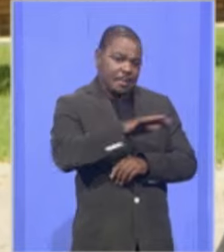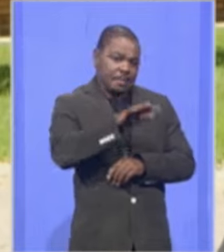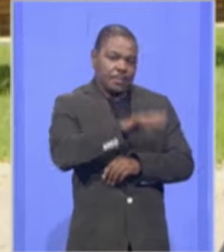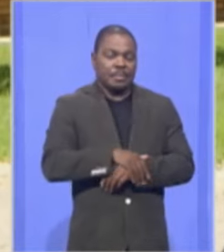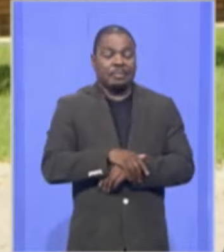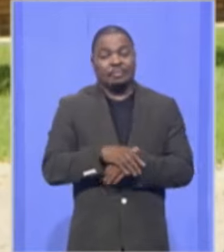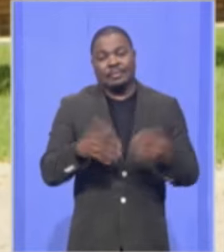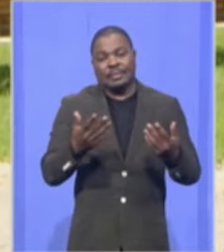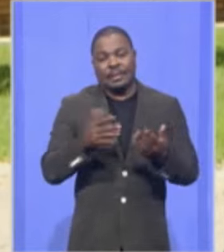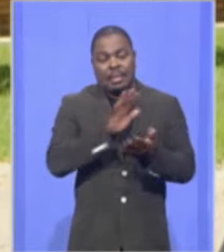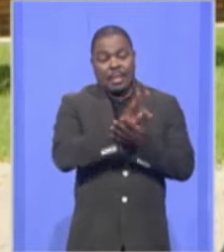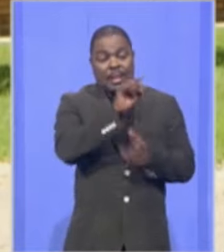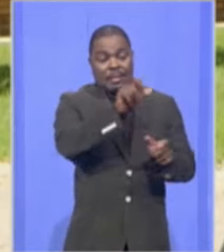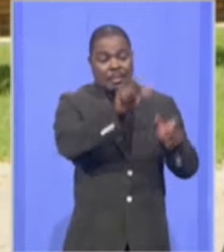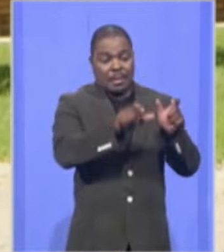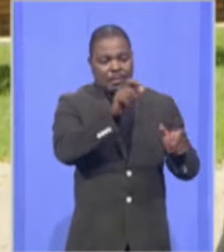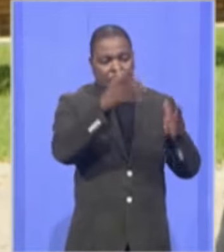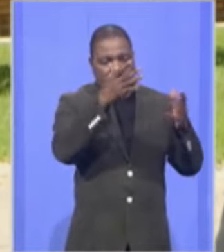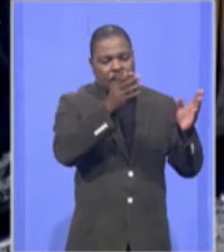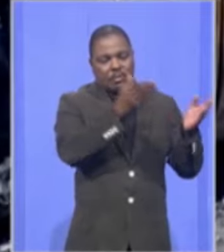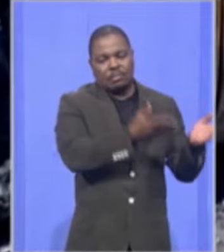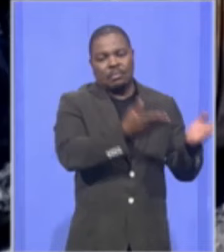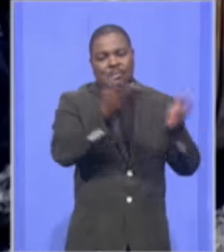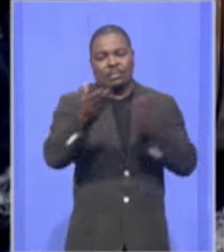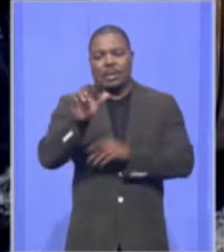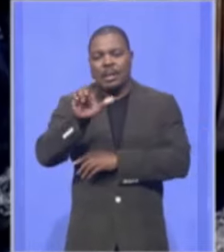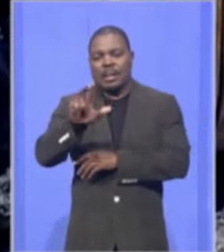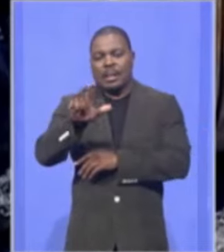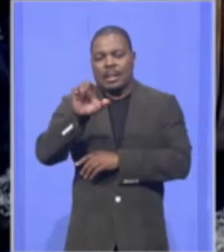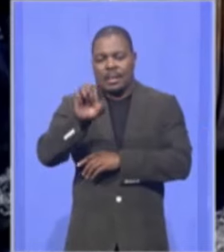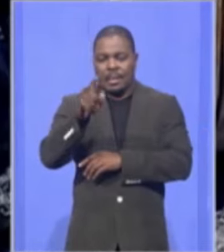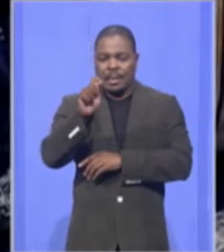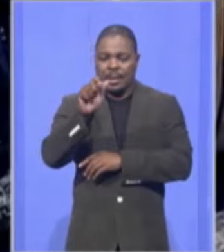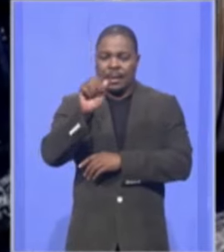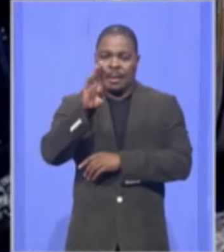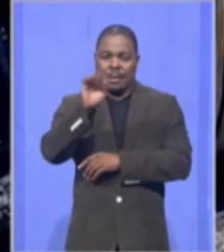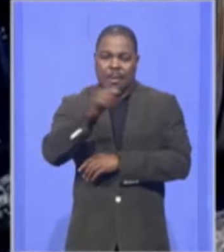and all the 13 bodies have been taken to Ditaba hospital for further